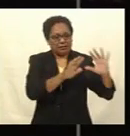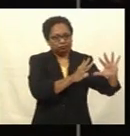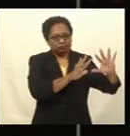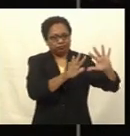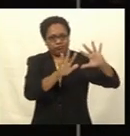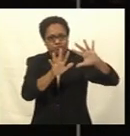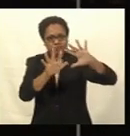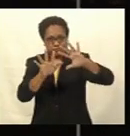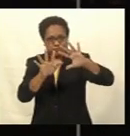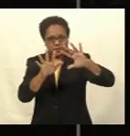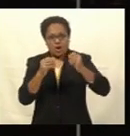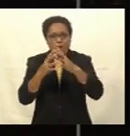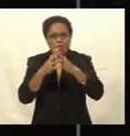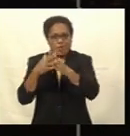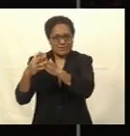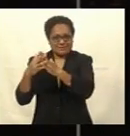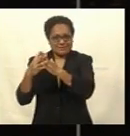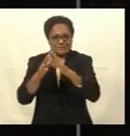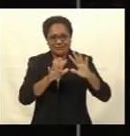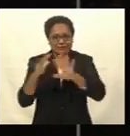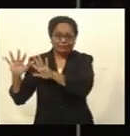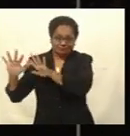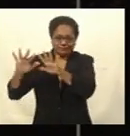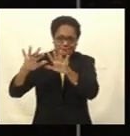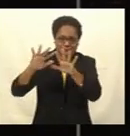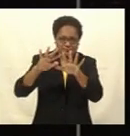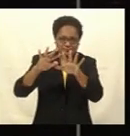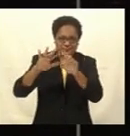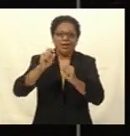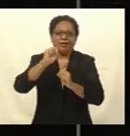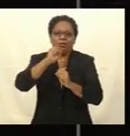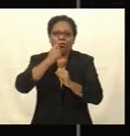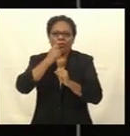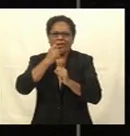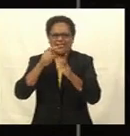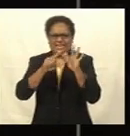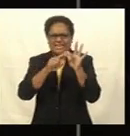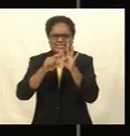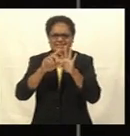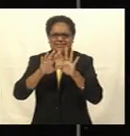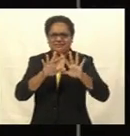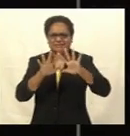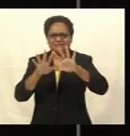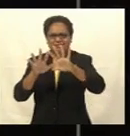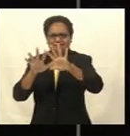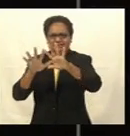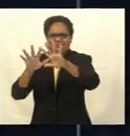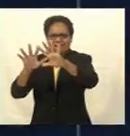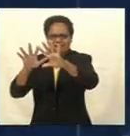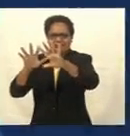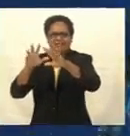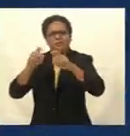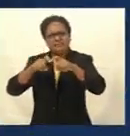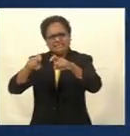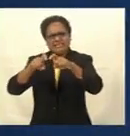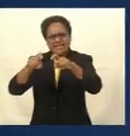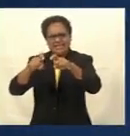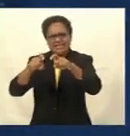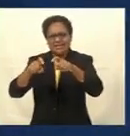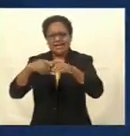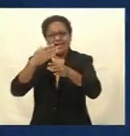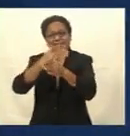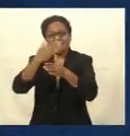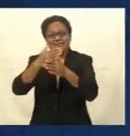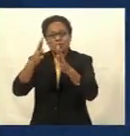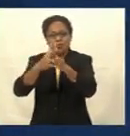the group from the west and is expected to gradually move eastwards over Fiji and affect the country until Wednesday. In the west,